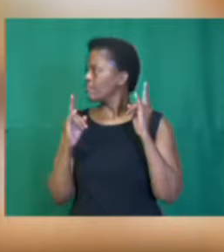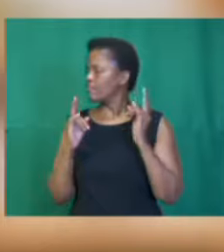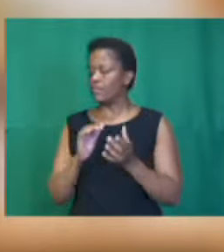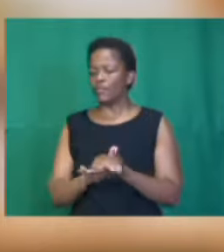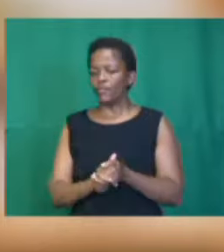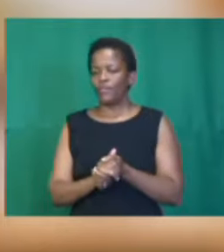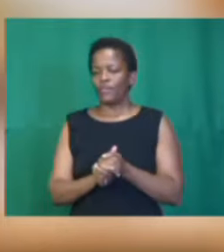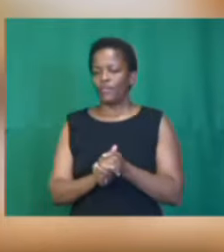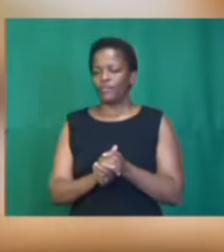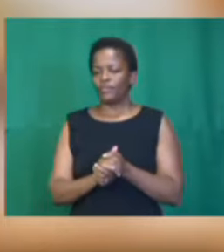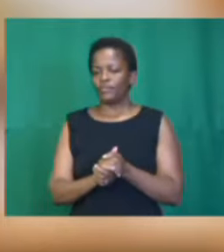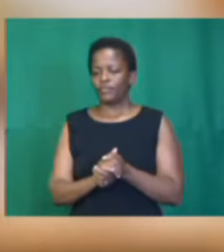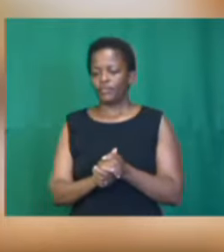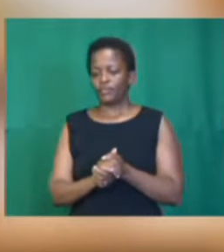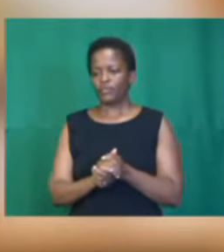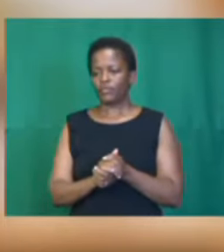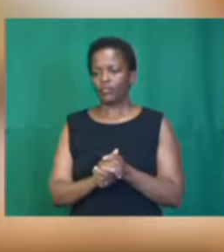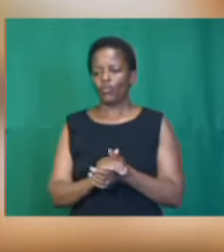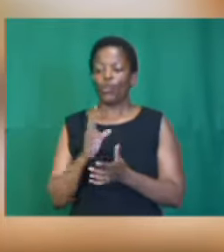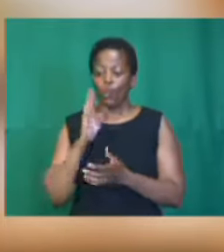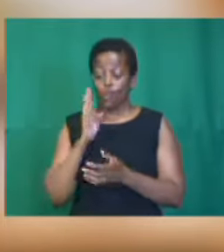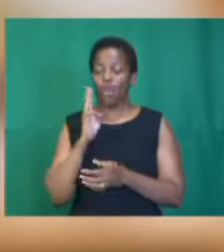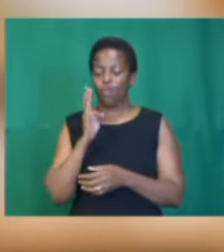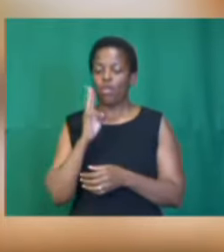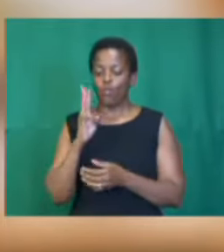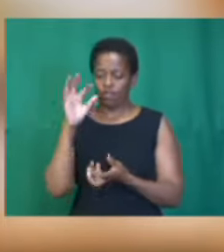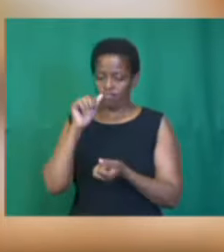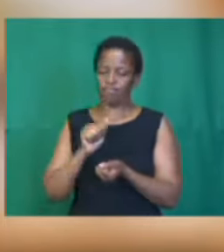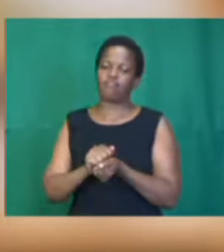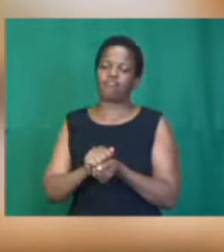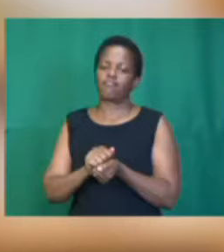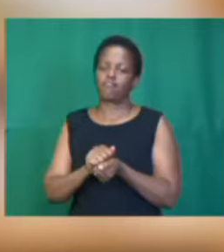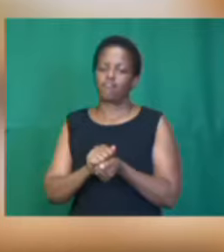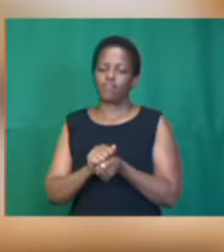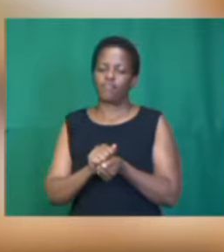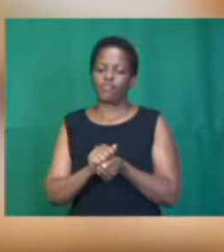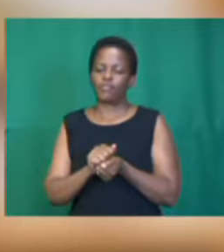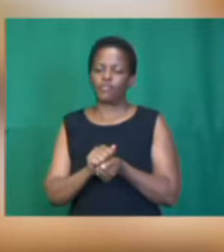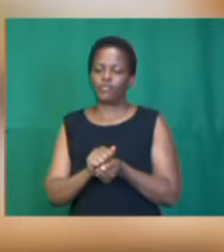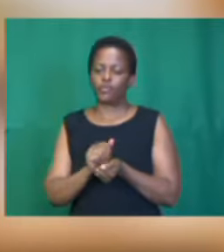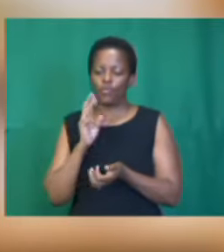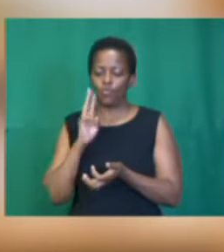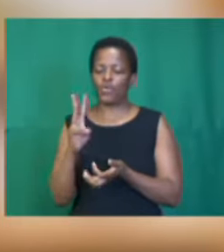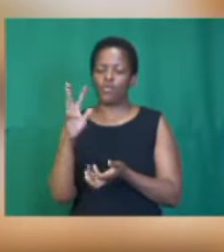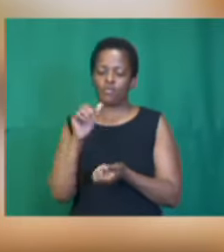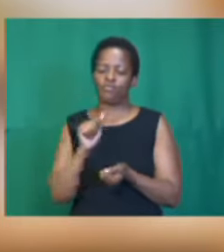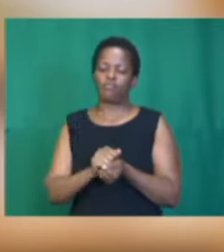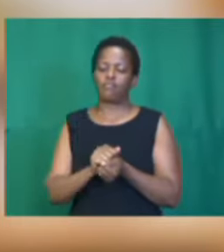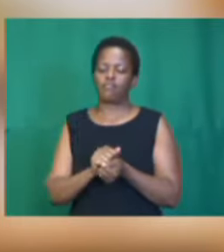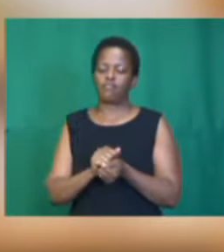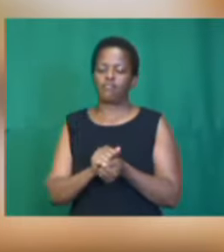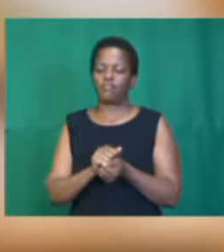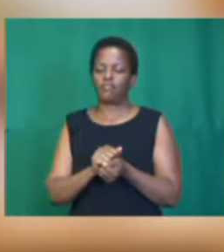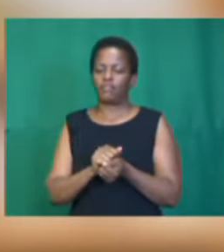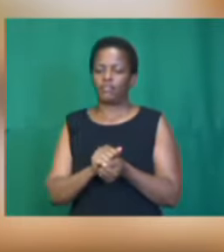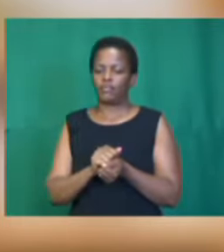at the end of my lesson? I guess it will have more effect than now, for the sake